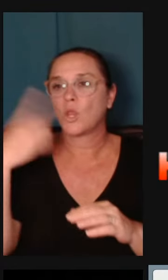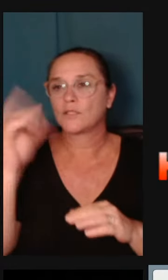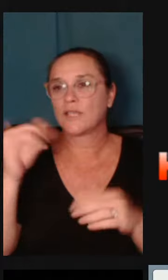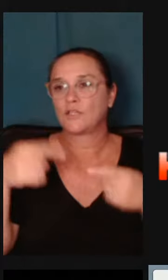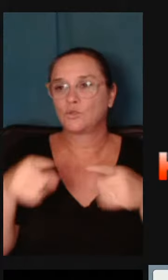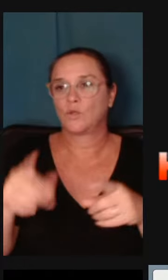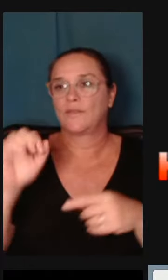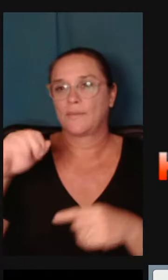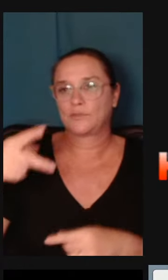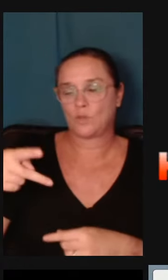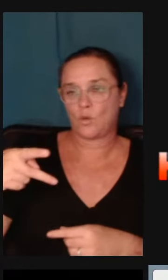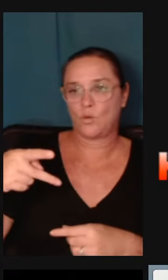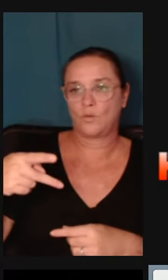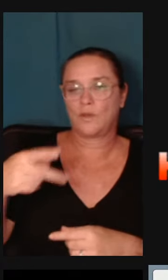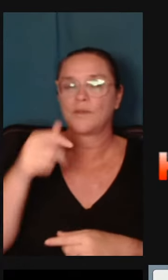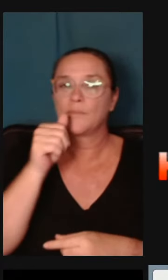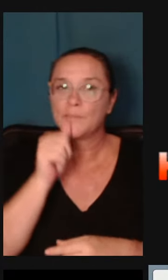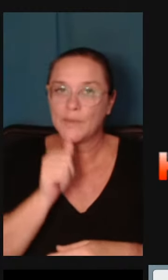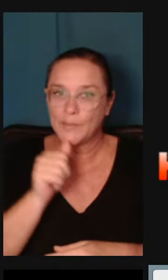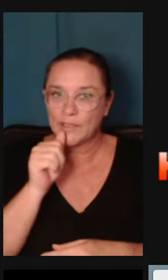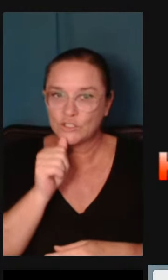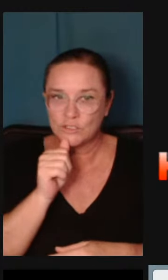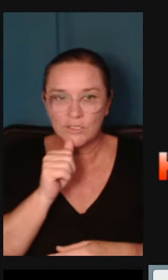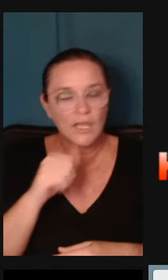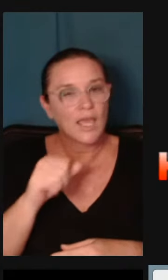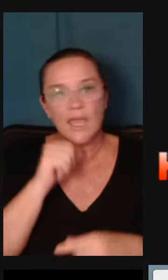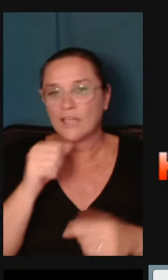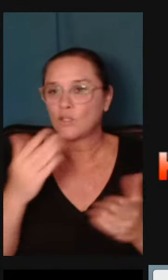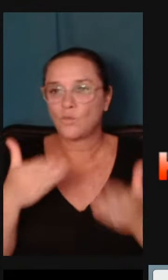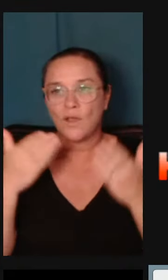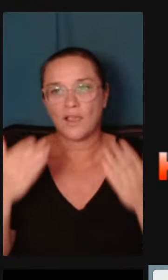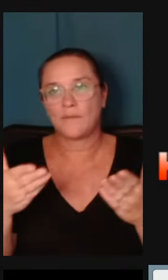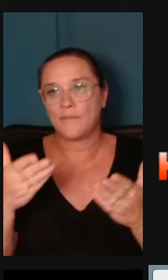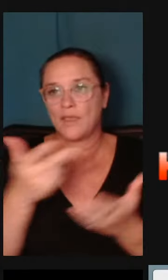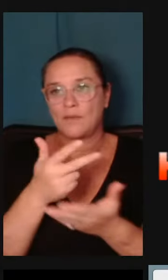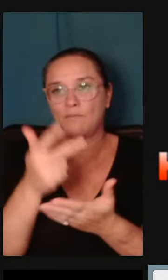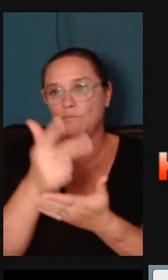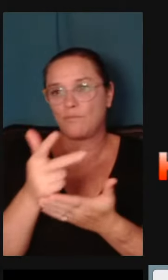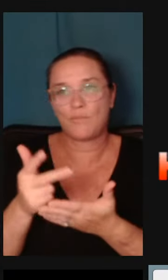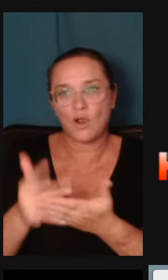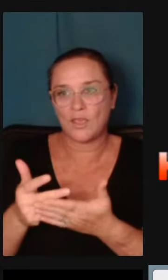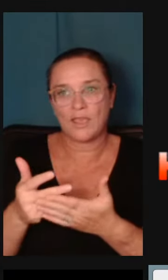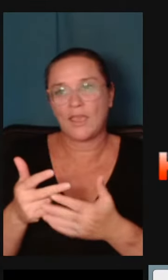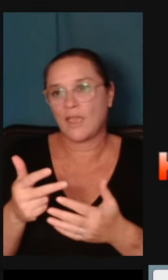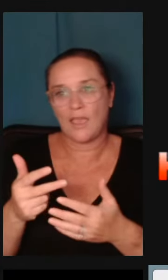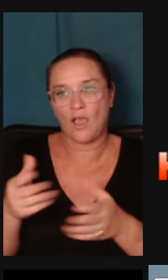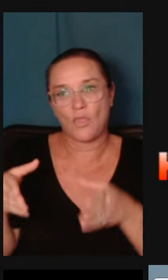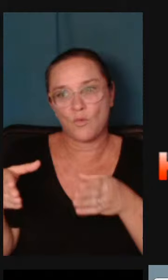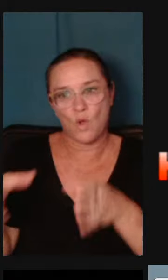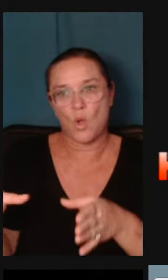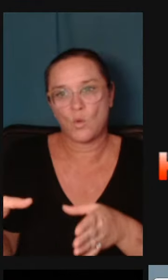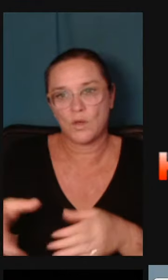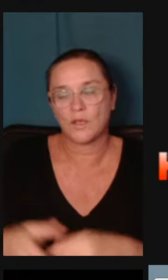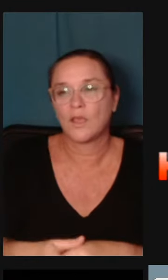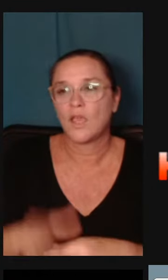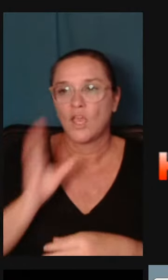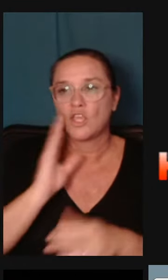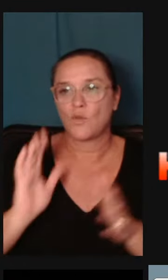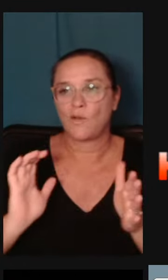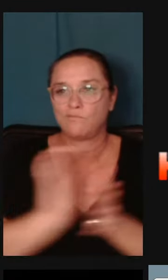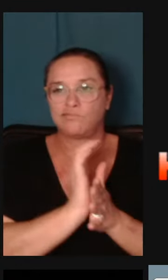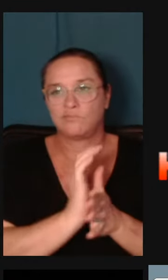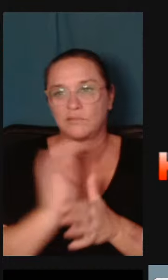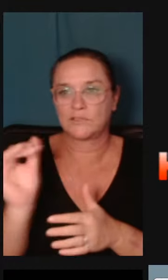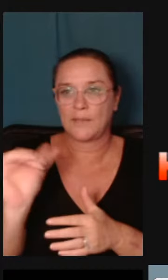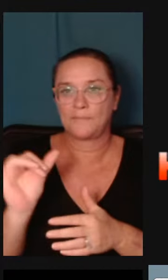episode. Be patient. And I don't recommend parking on the side of the road like this. You'll get a bumper like that on the bottom. Look